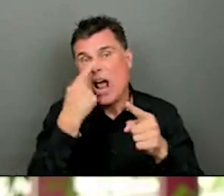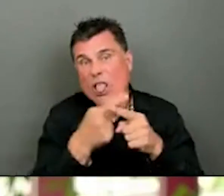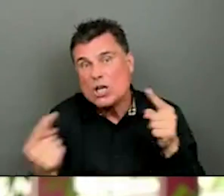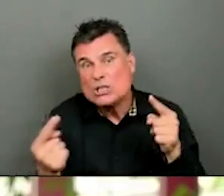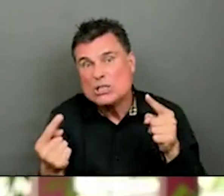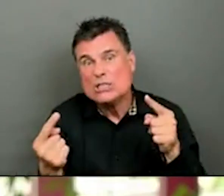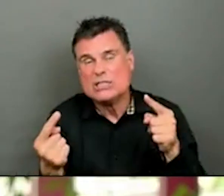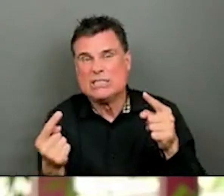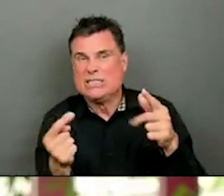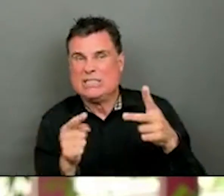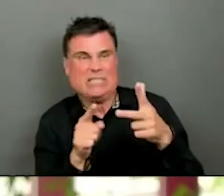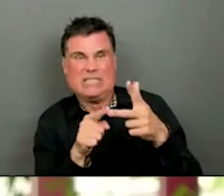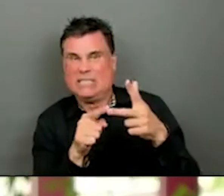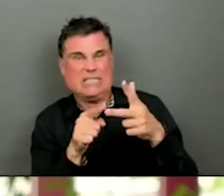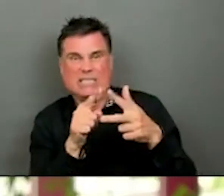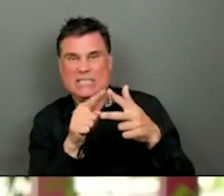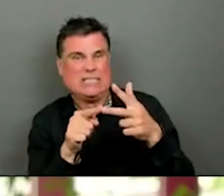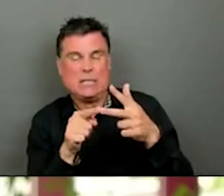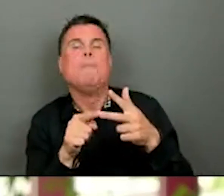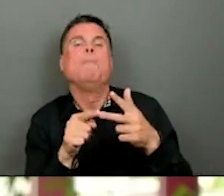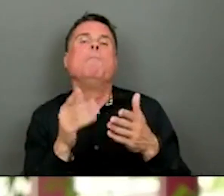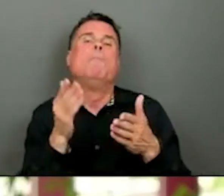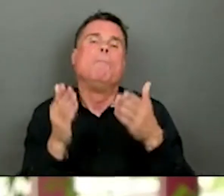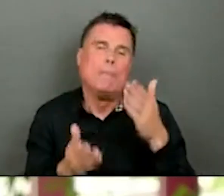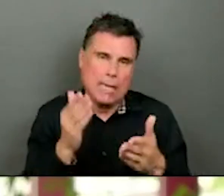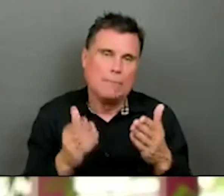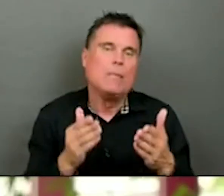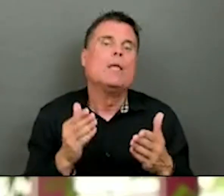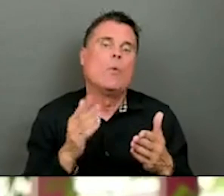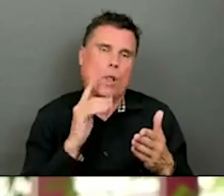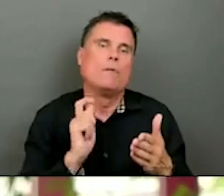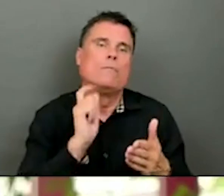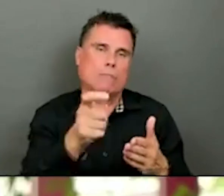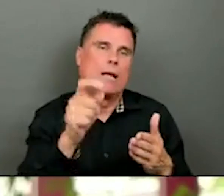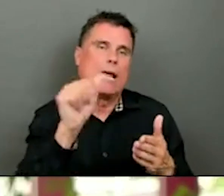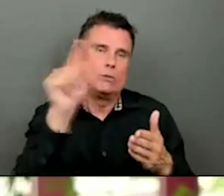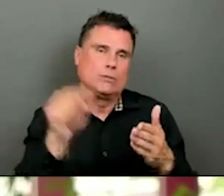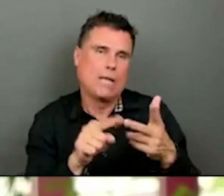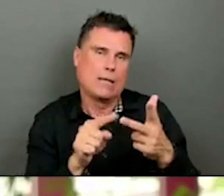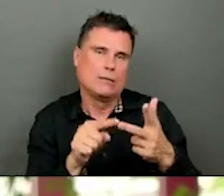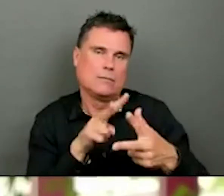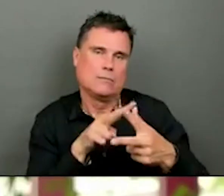then AstraZeneca or a viral vector vaccine, or